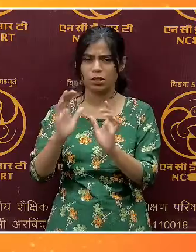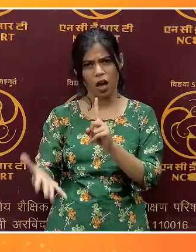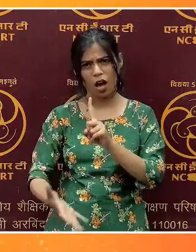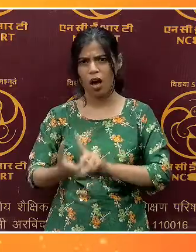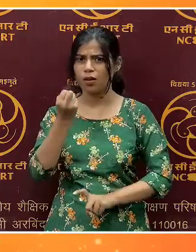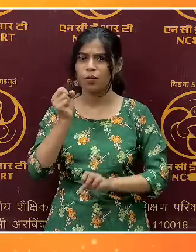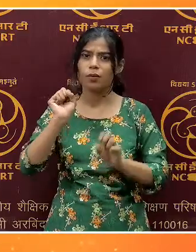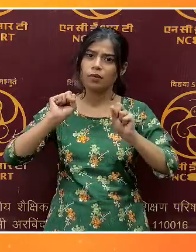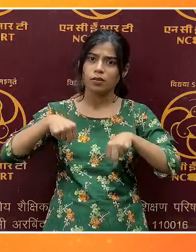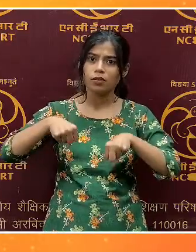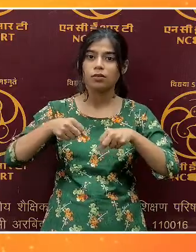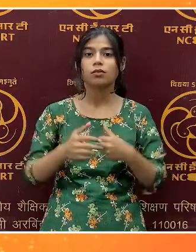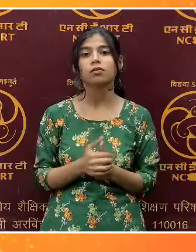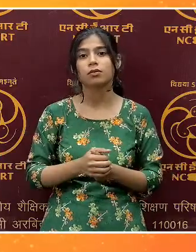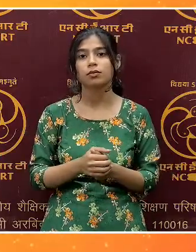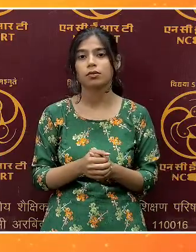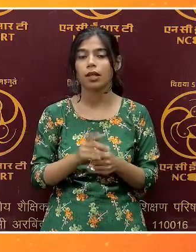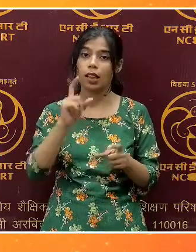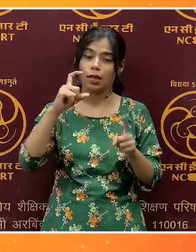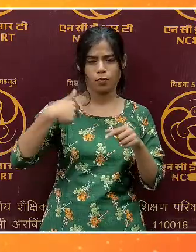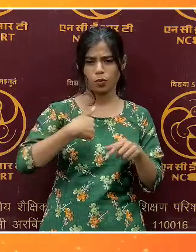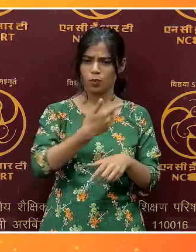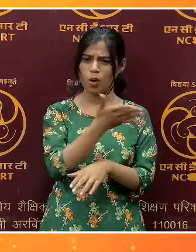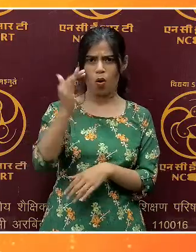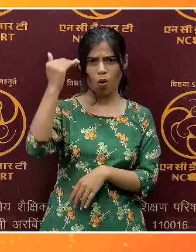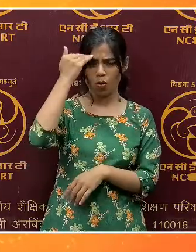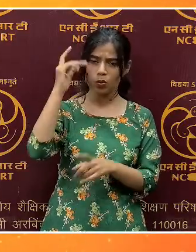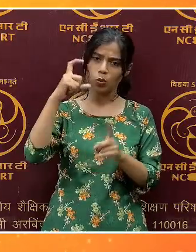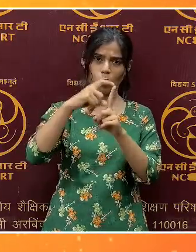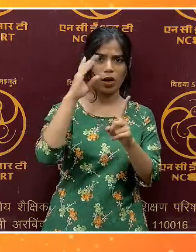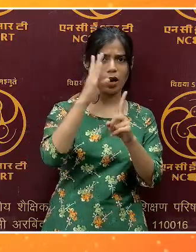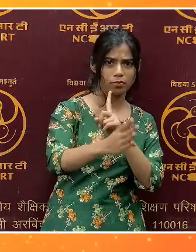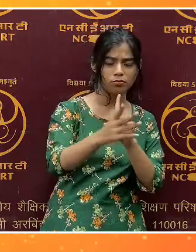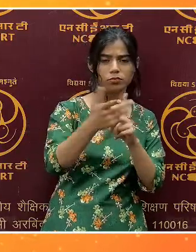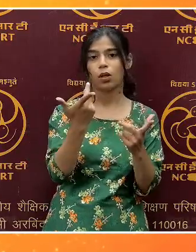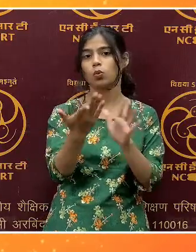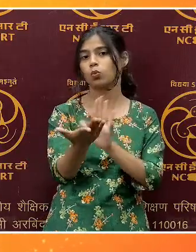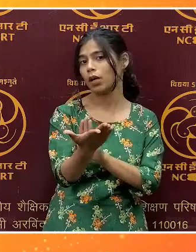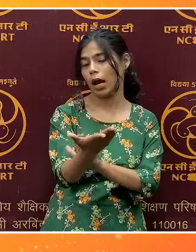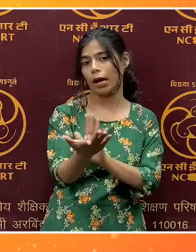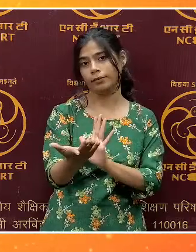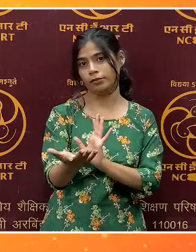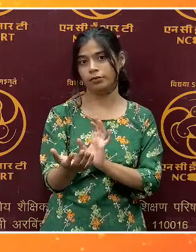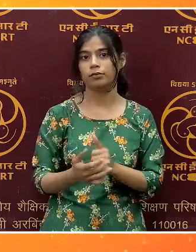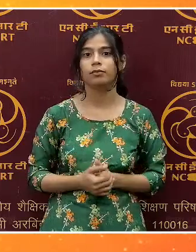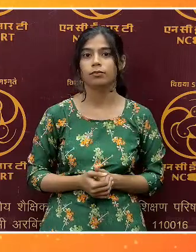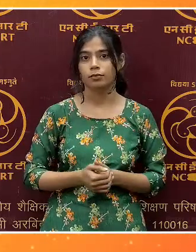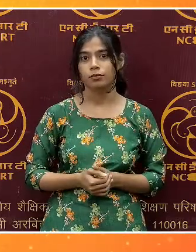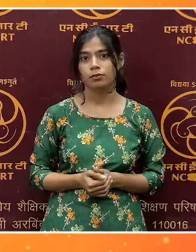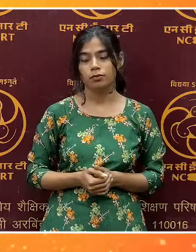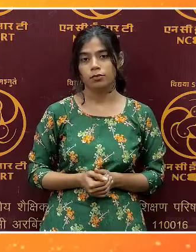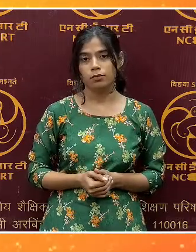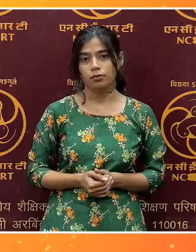sign, means we have a sense of direction towards right. Right, yes.